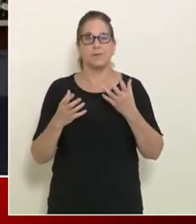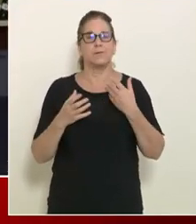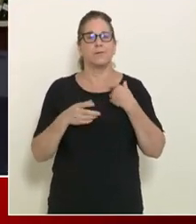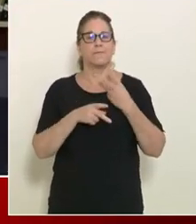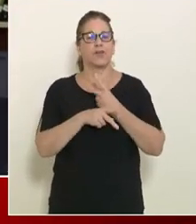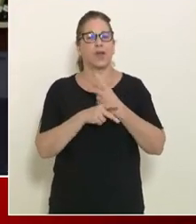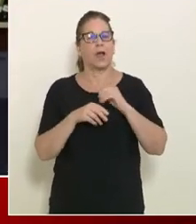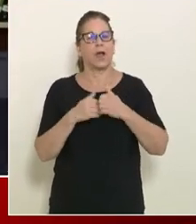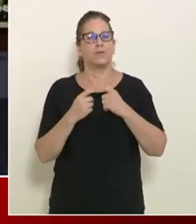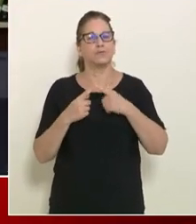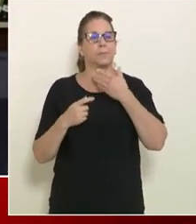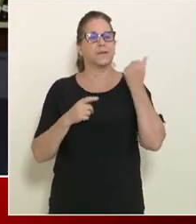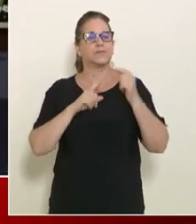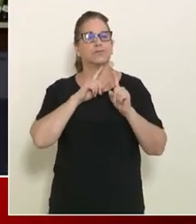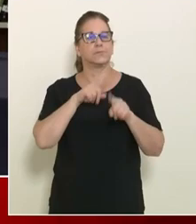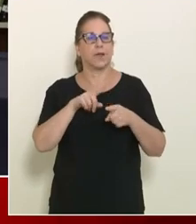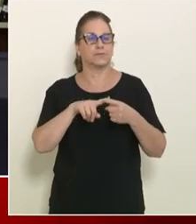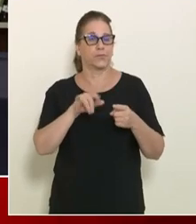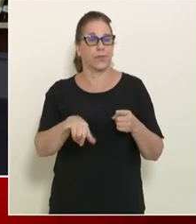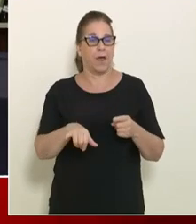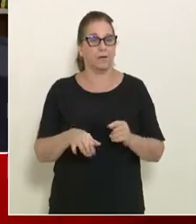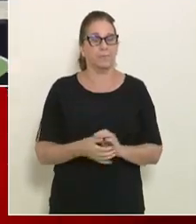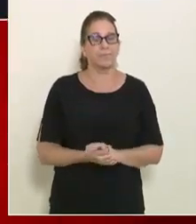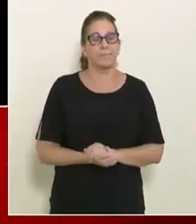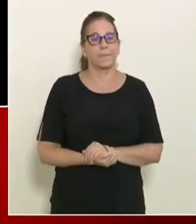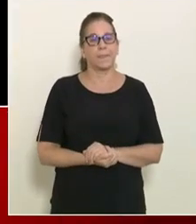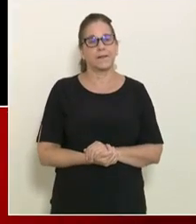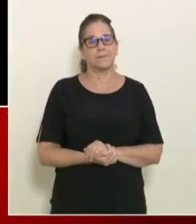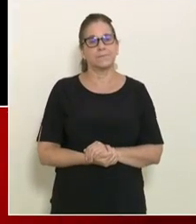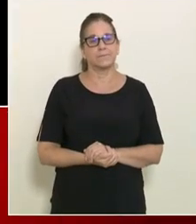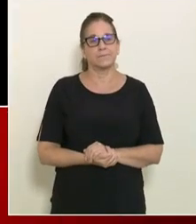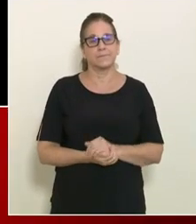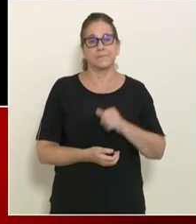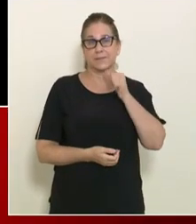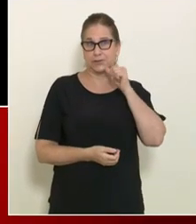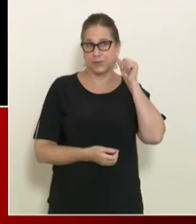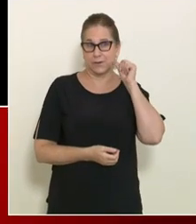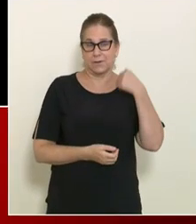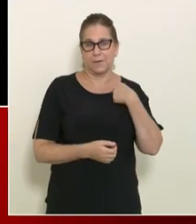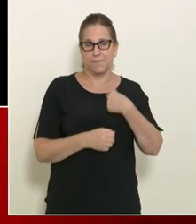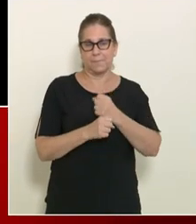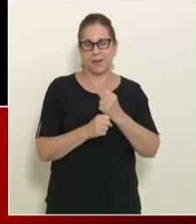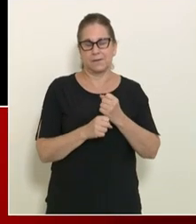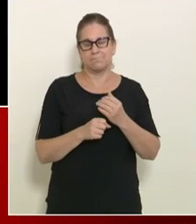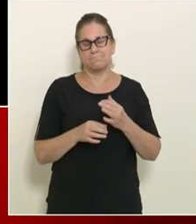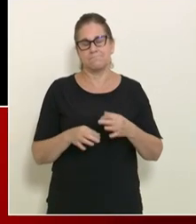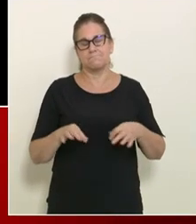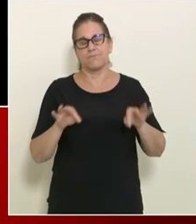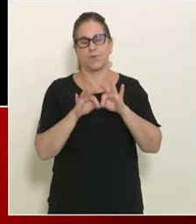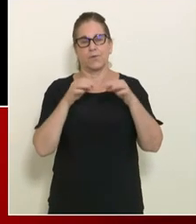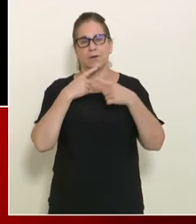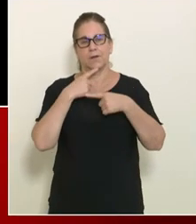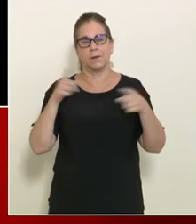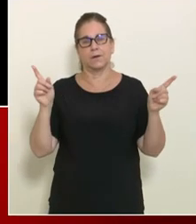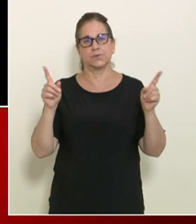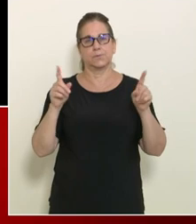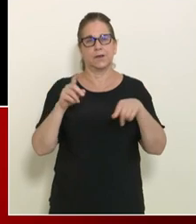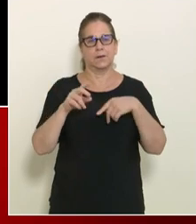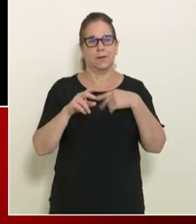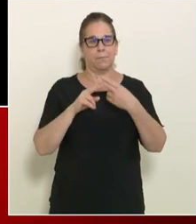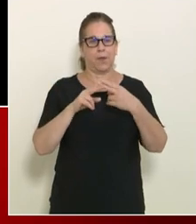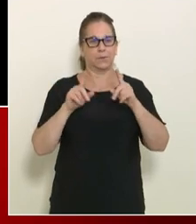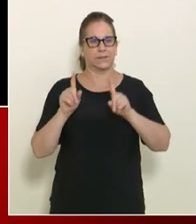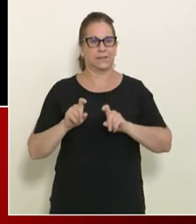coronavirus.dc.gov. Yesterday, we also made an important announcement regarding testing. As you know, we have stood